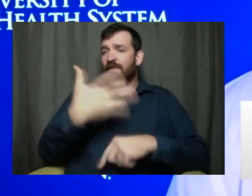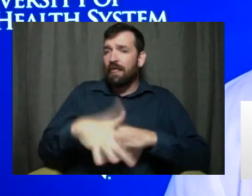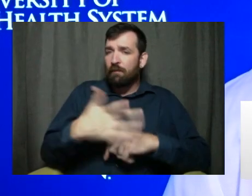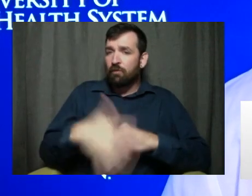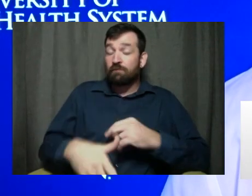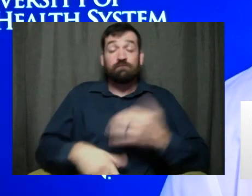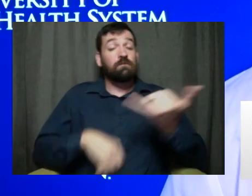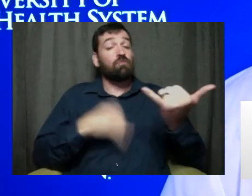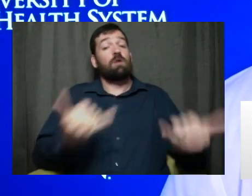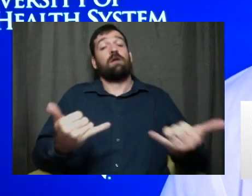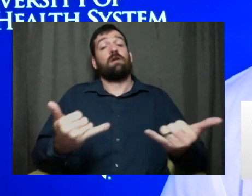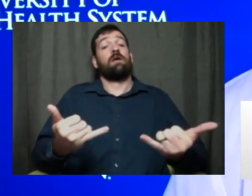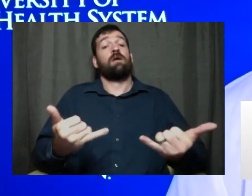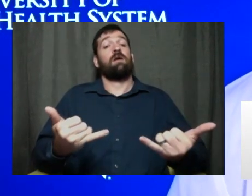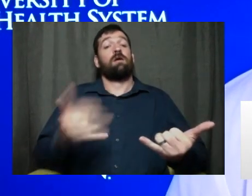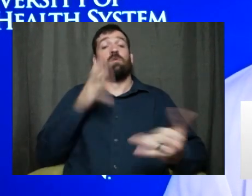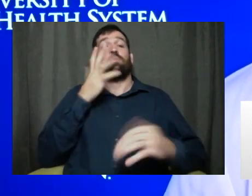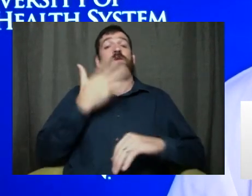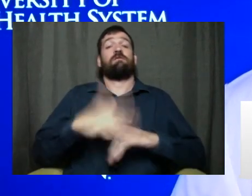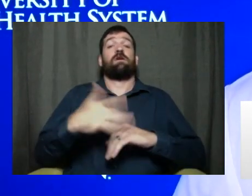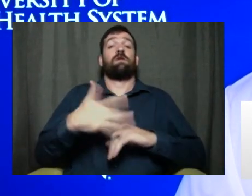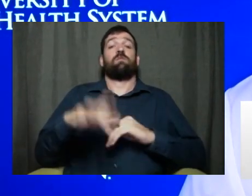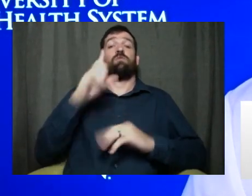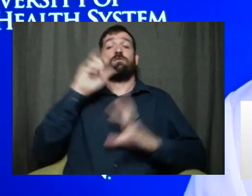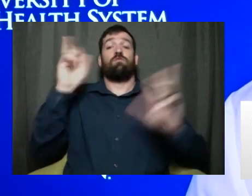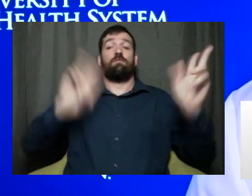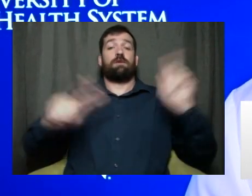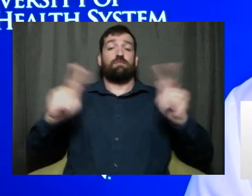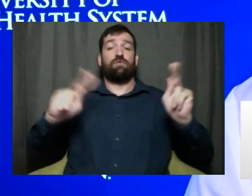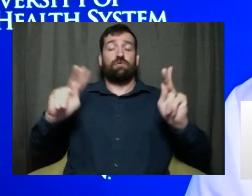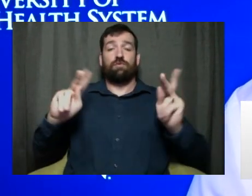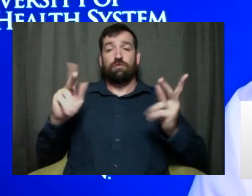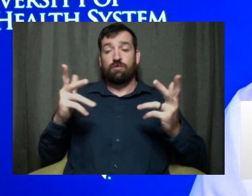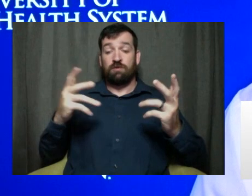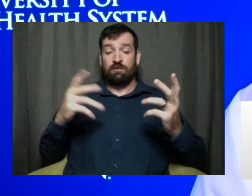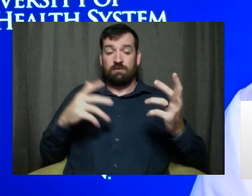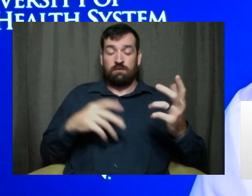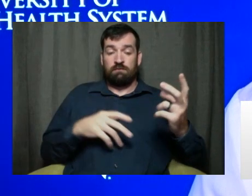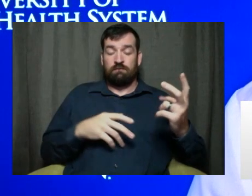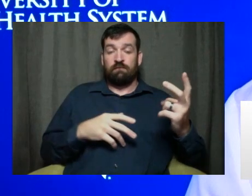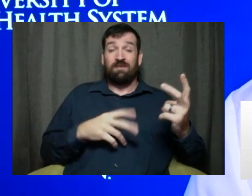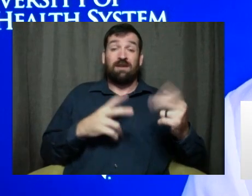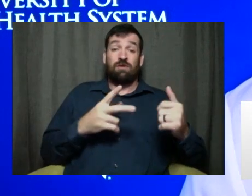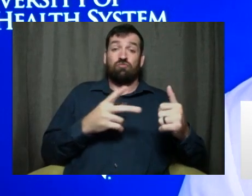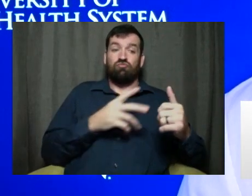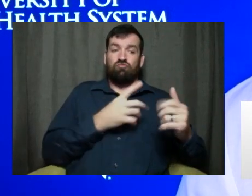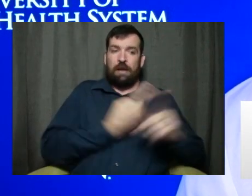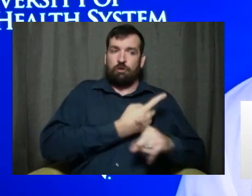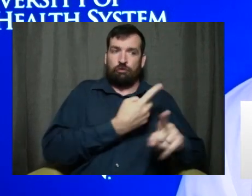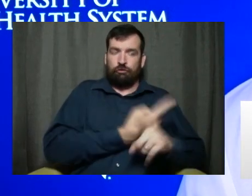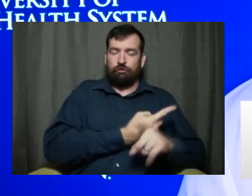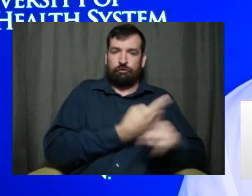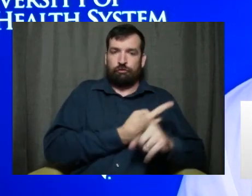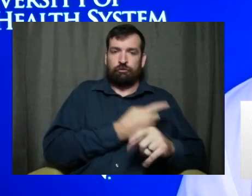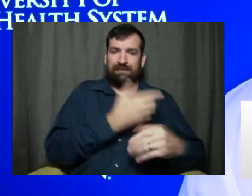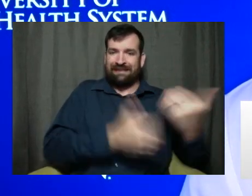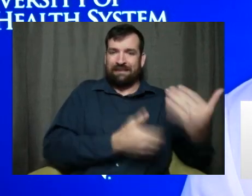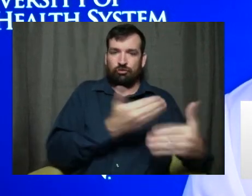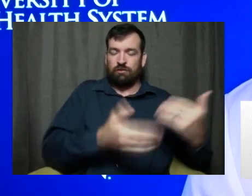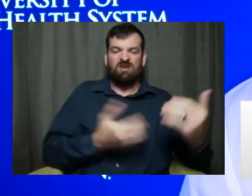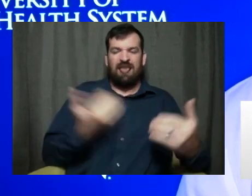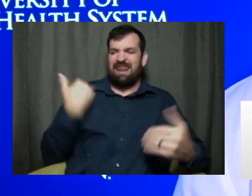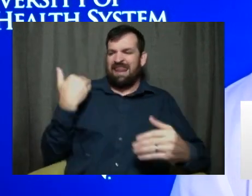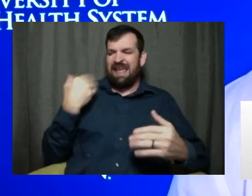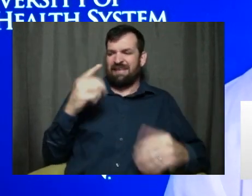they are going to be available for people 2 months after their primary series or 2 months after their last dose, which I